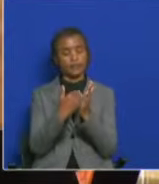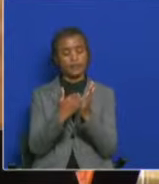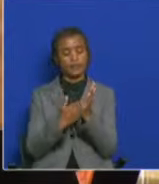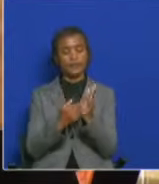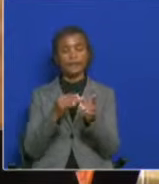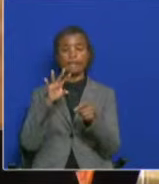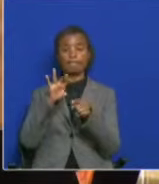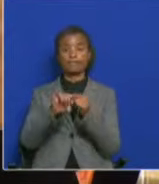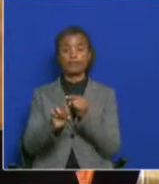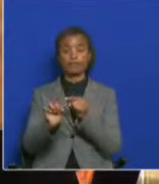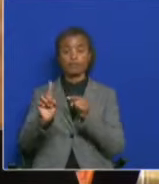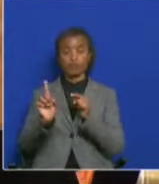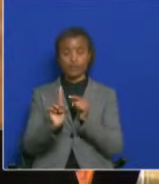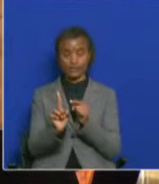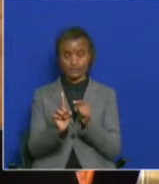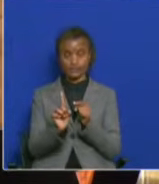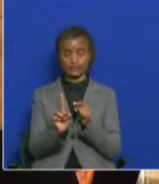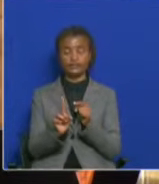that